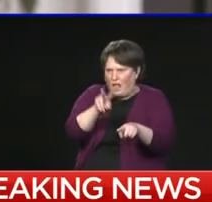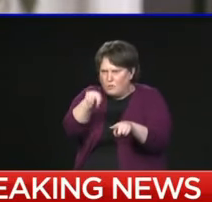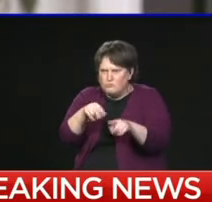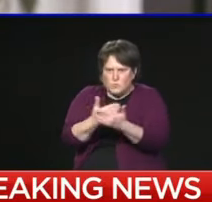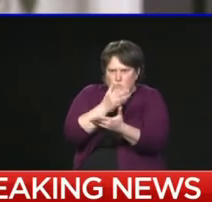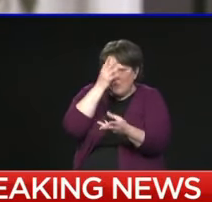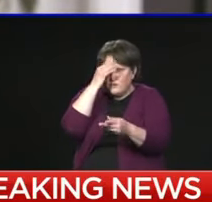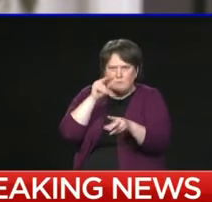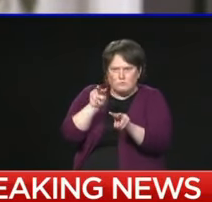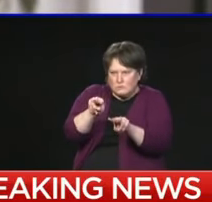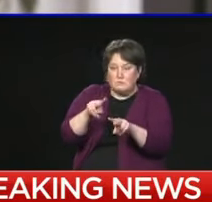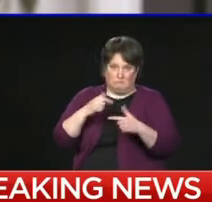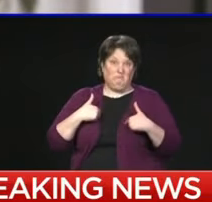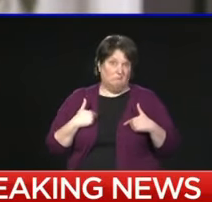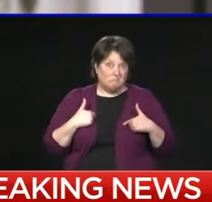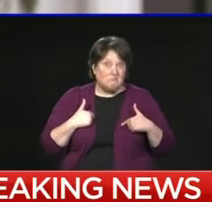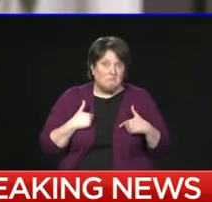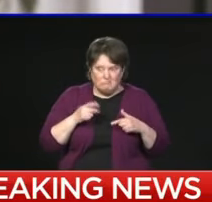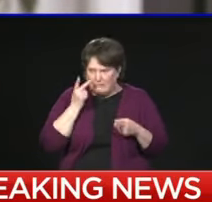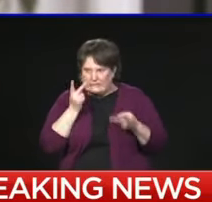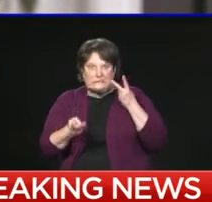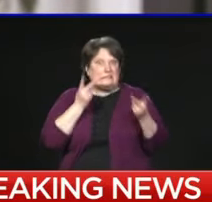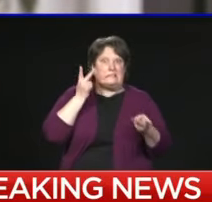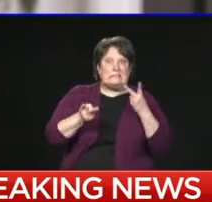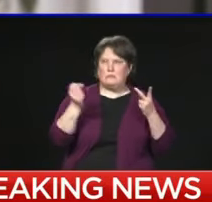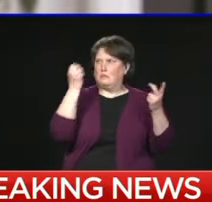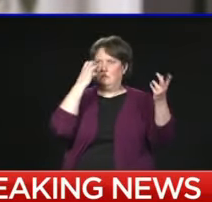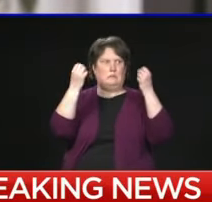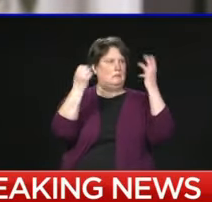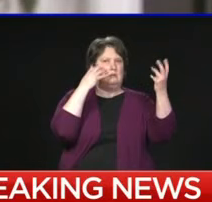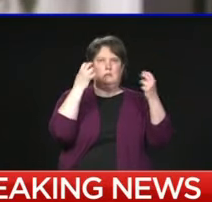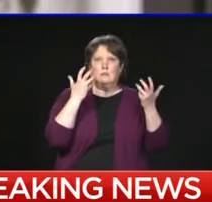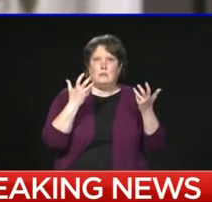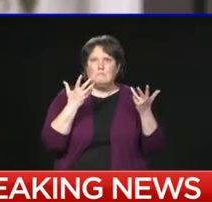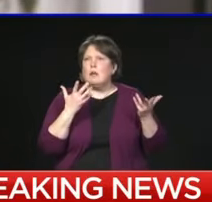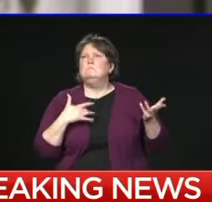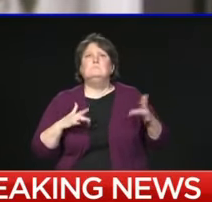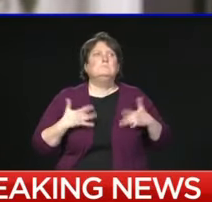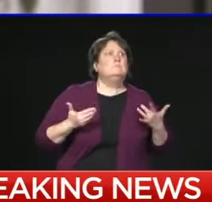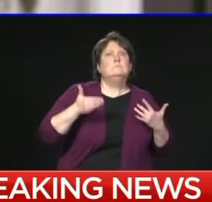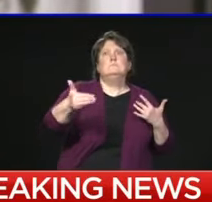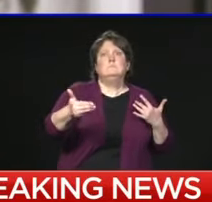something new. I know I do. And you'll want to know what's coming next.